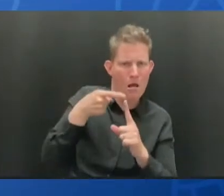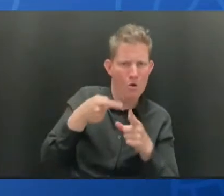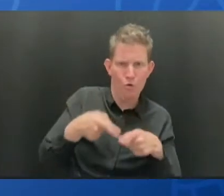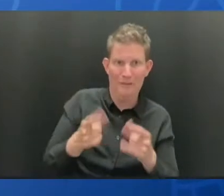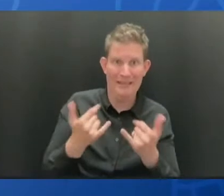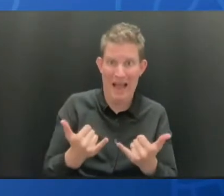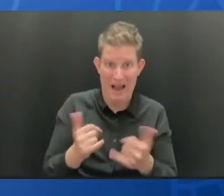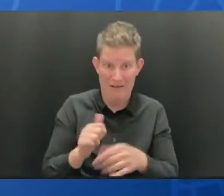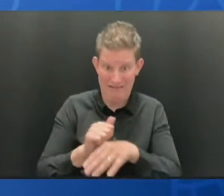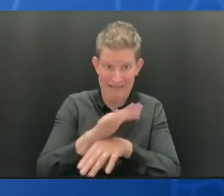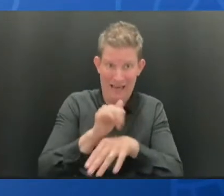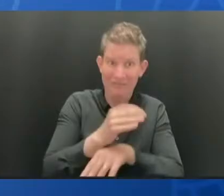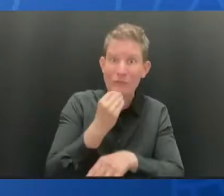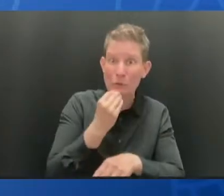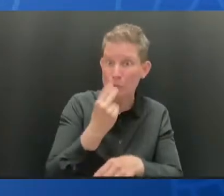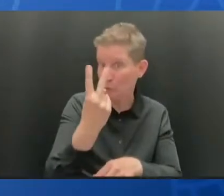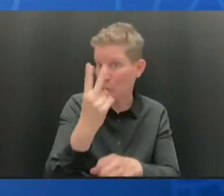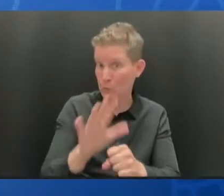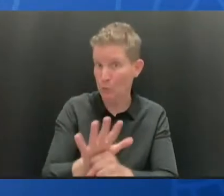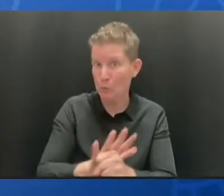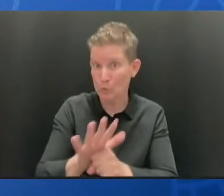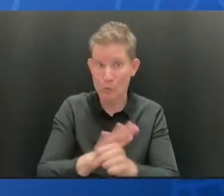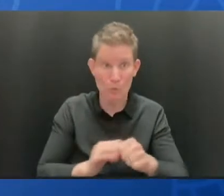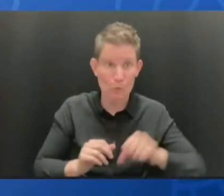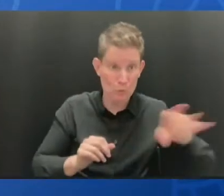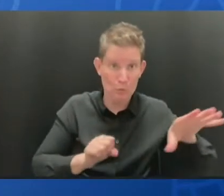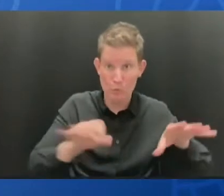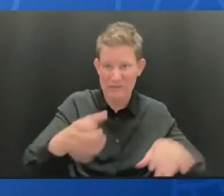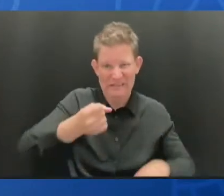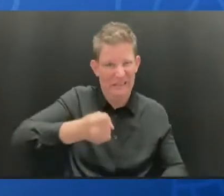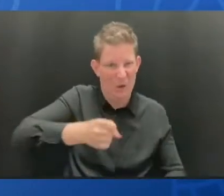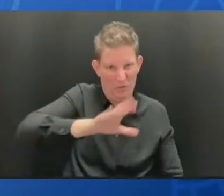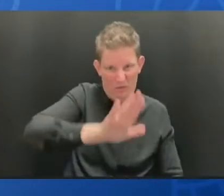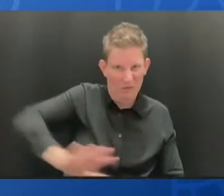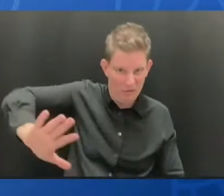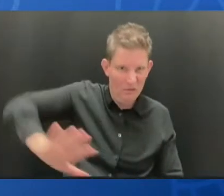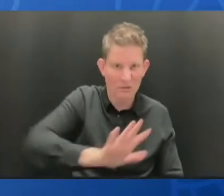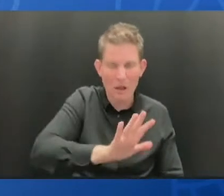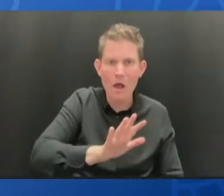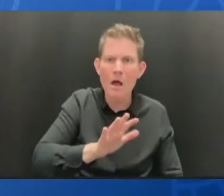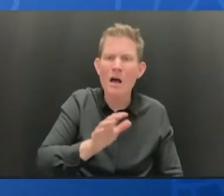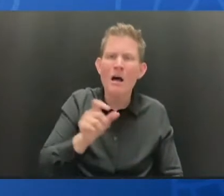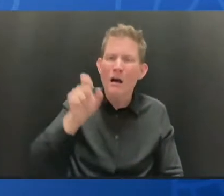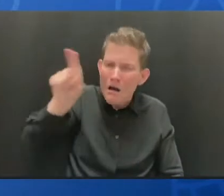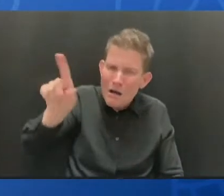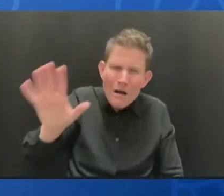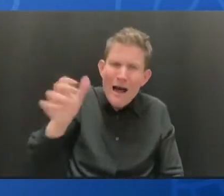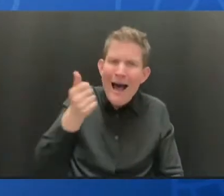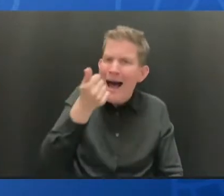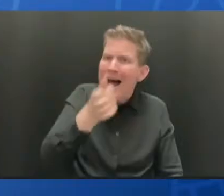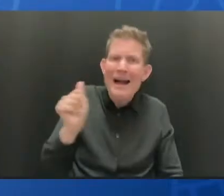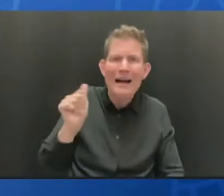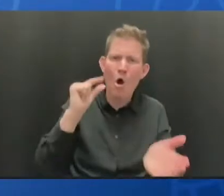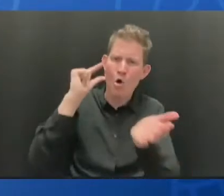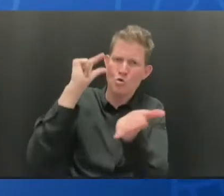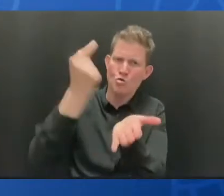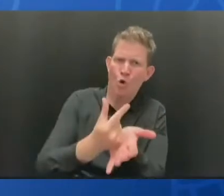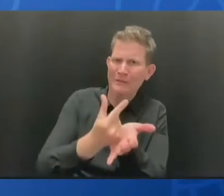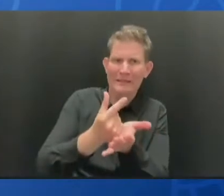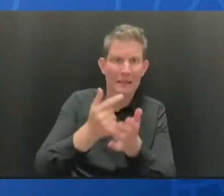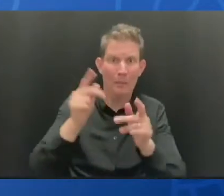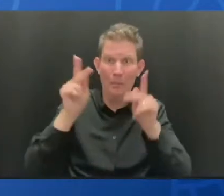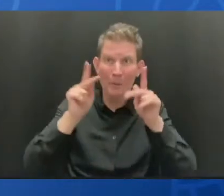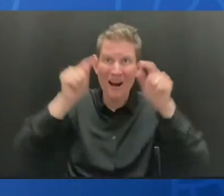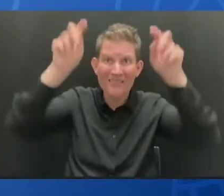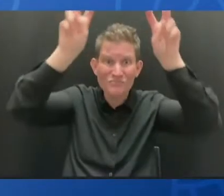and the Murag crossing. Is there any guarantee that people who come from the north to receive this food, are they allowed to go back?